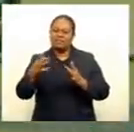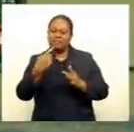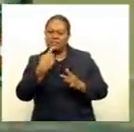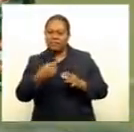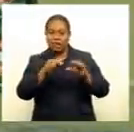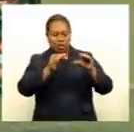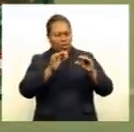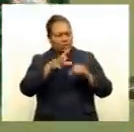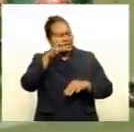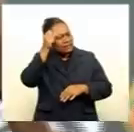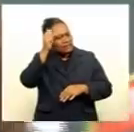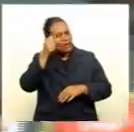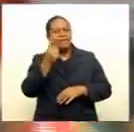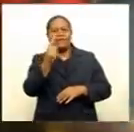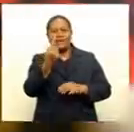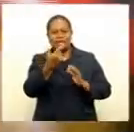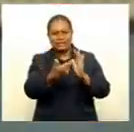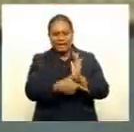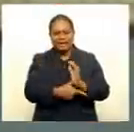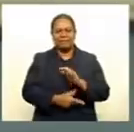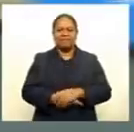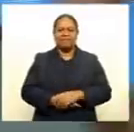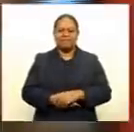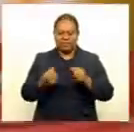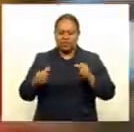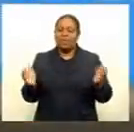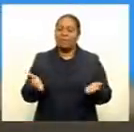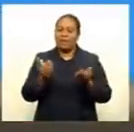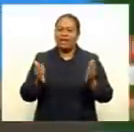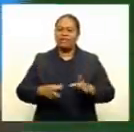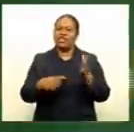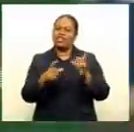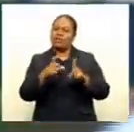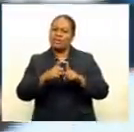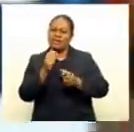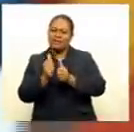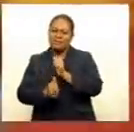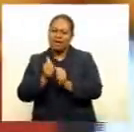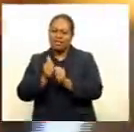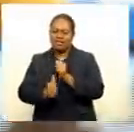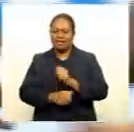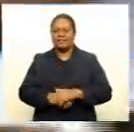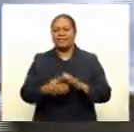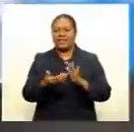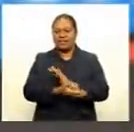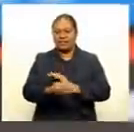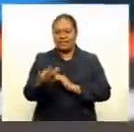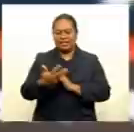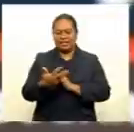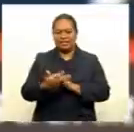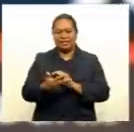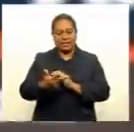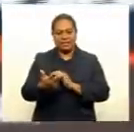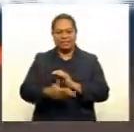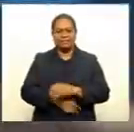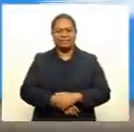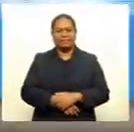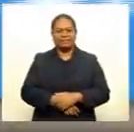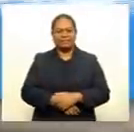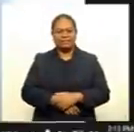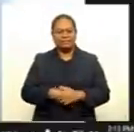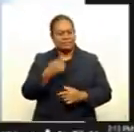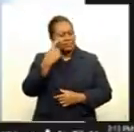still remembers the first time he saw him playing for Dominion Brothers under 20. And I could see an individual who, in some